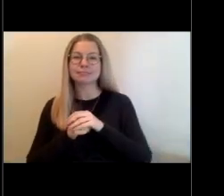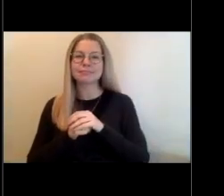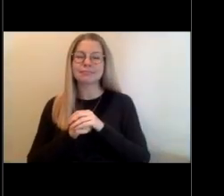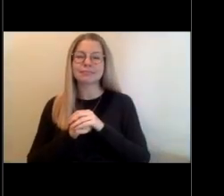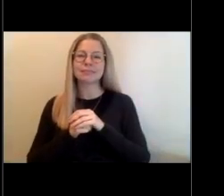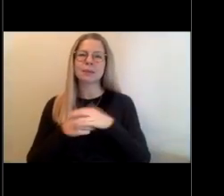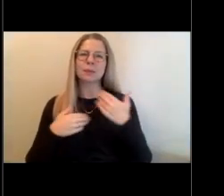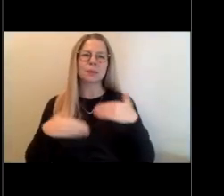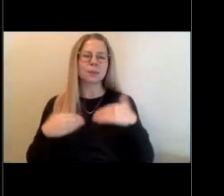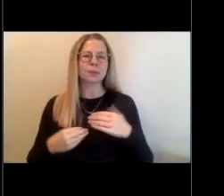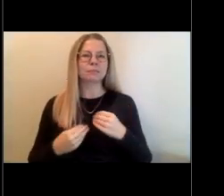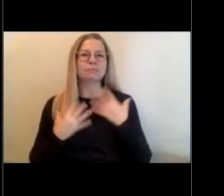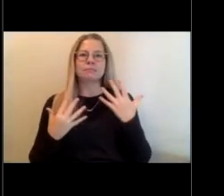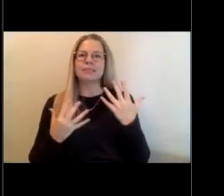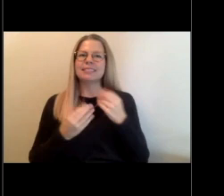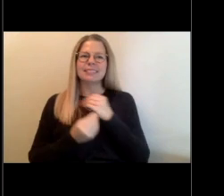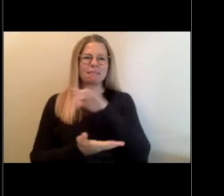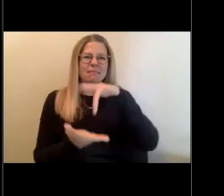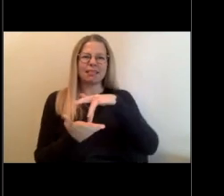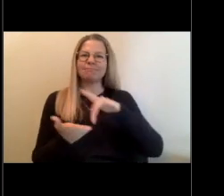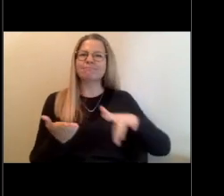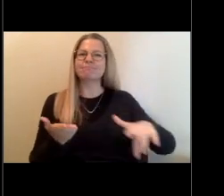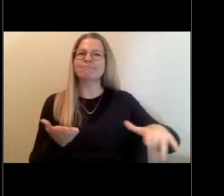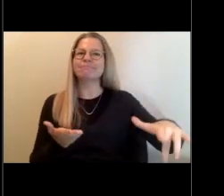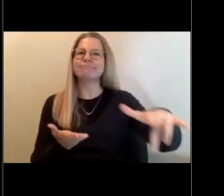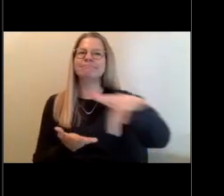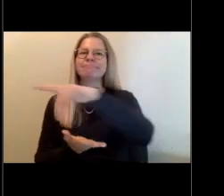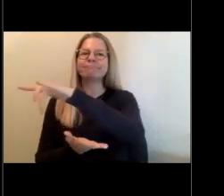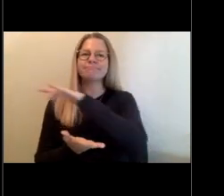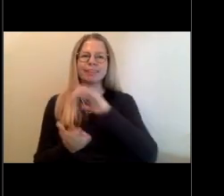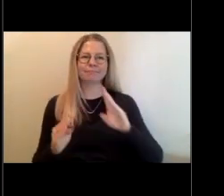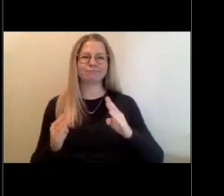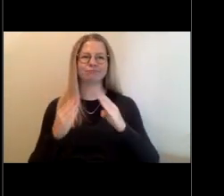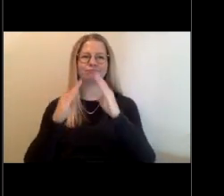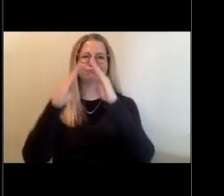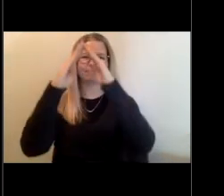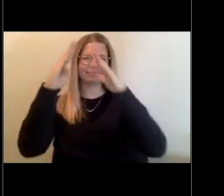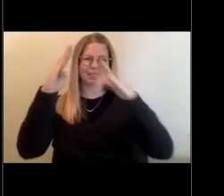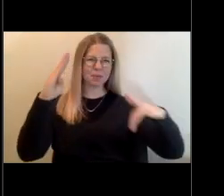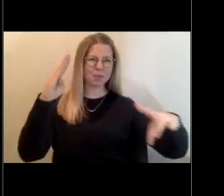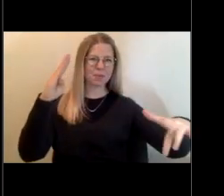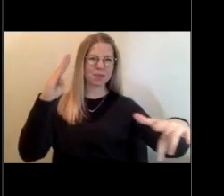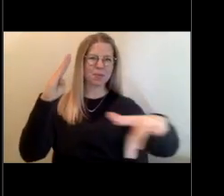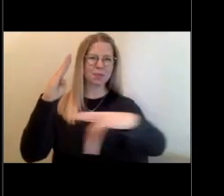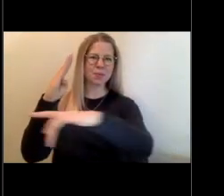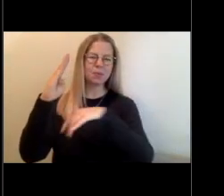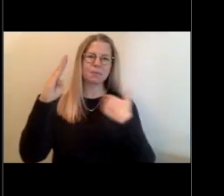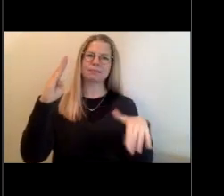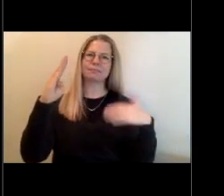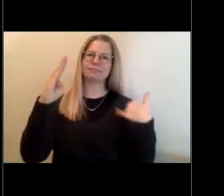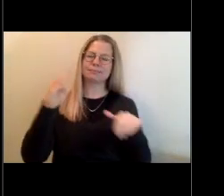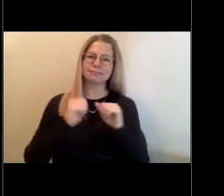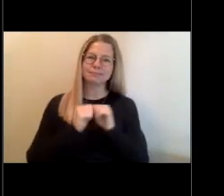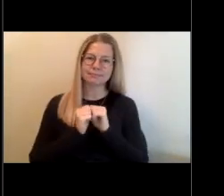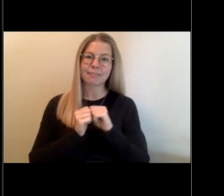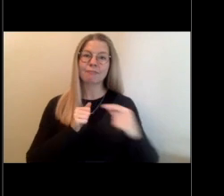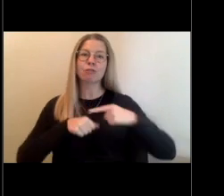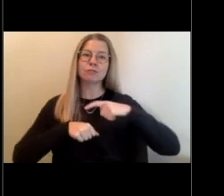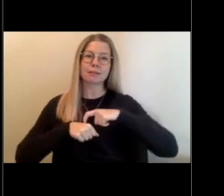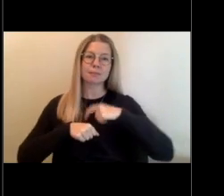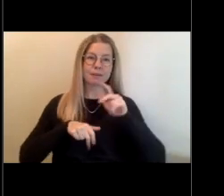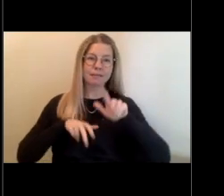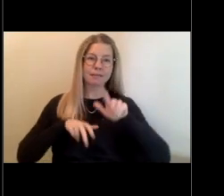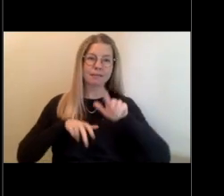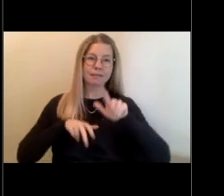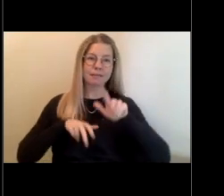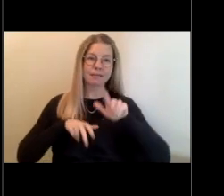of nowhere and everything around it is flat. It was first scaled in 1889, and it